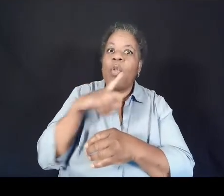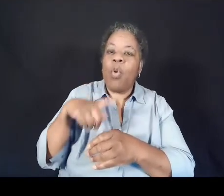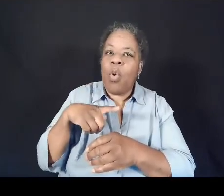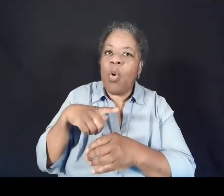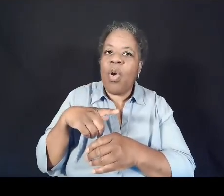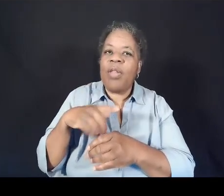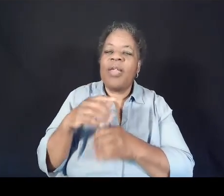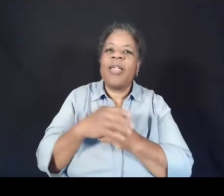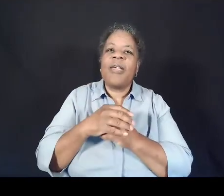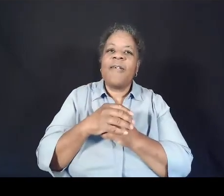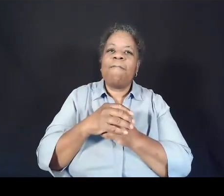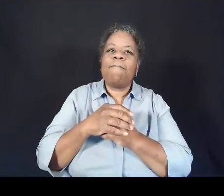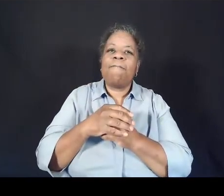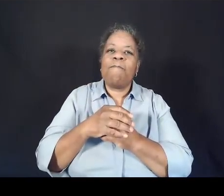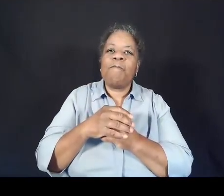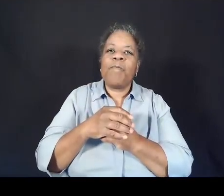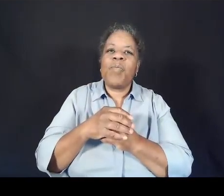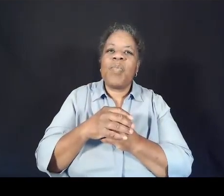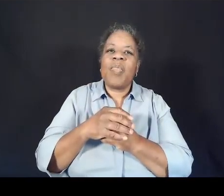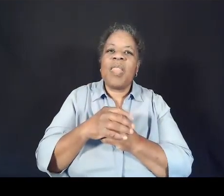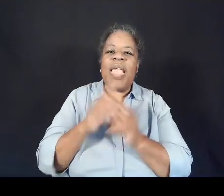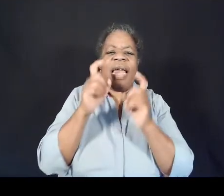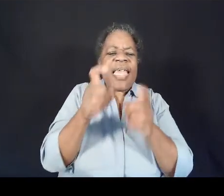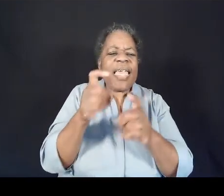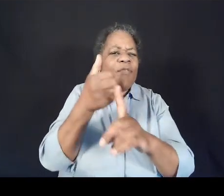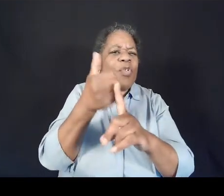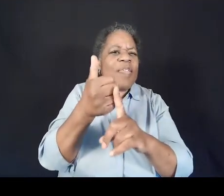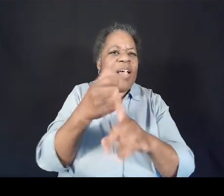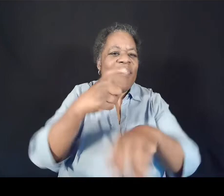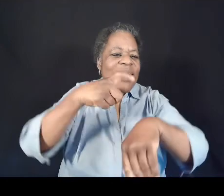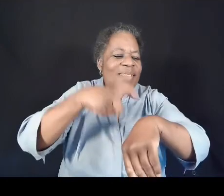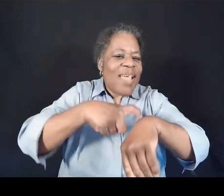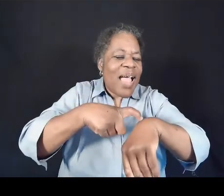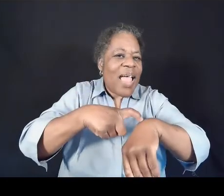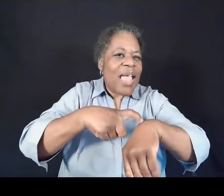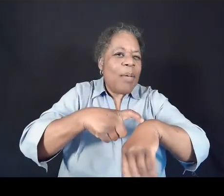Give yourself some time and space to think.